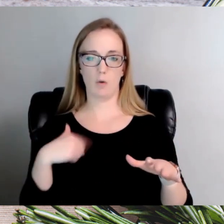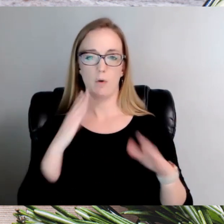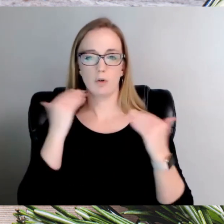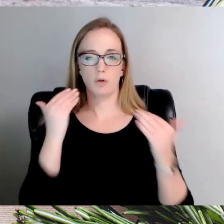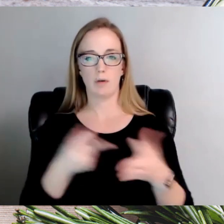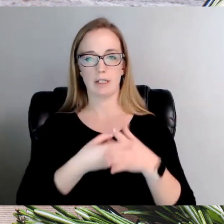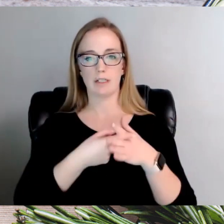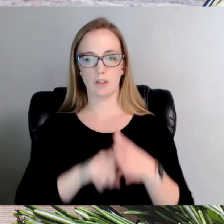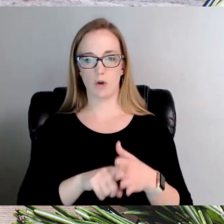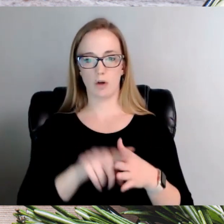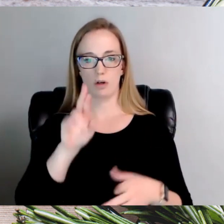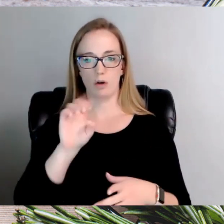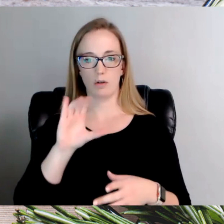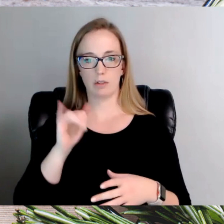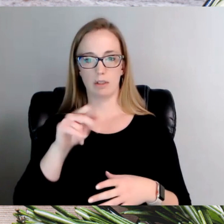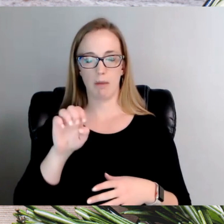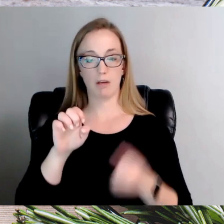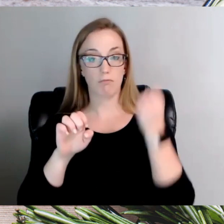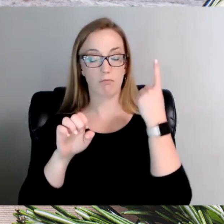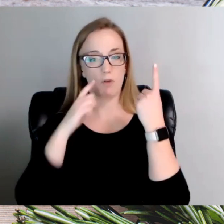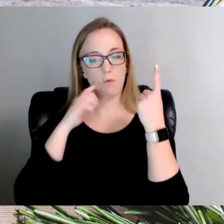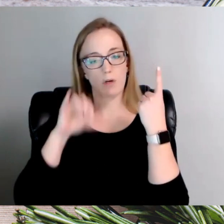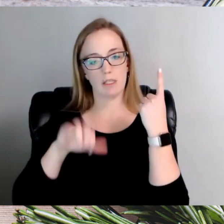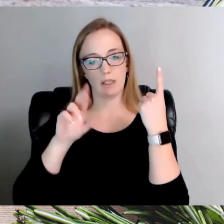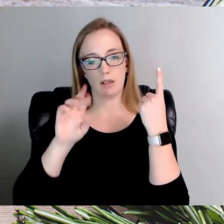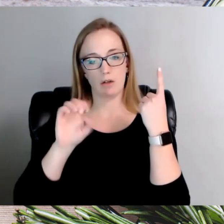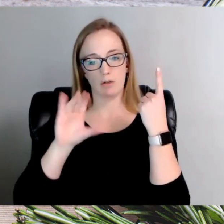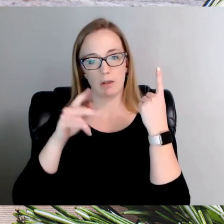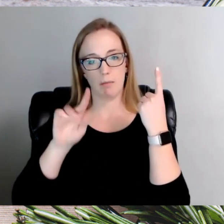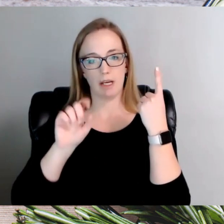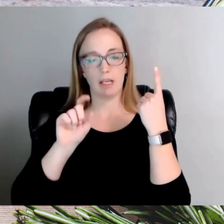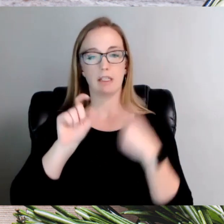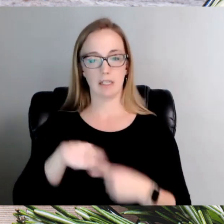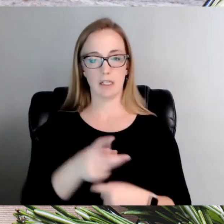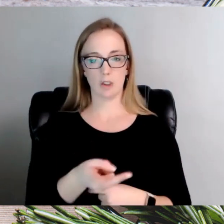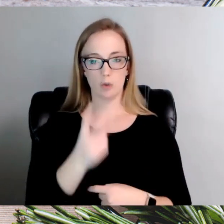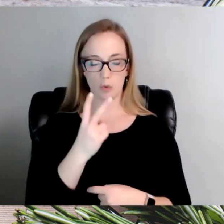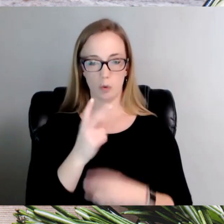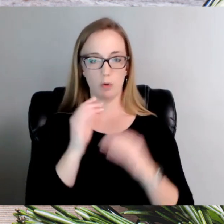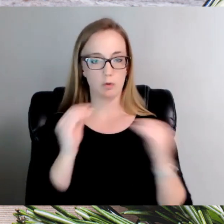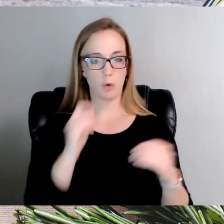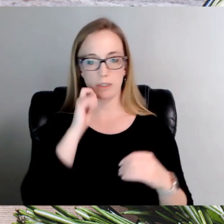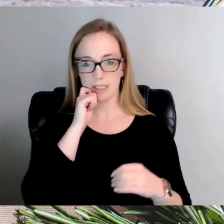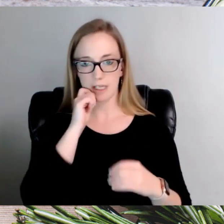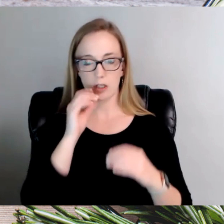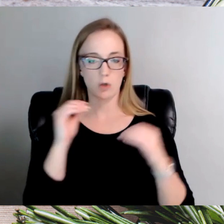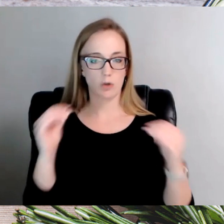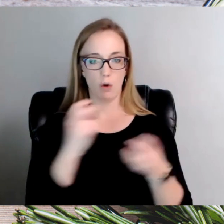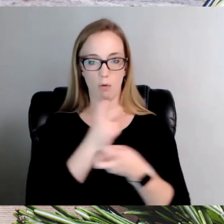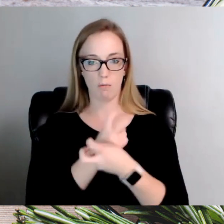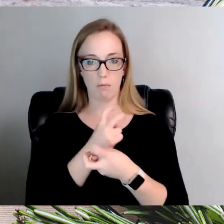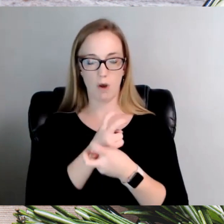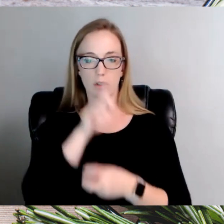recipe. For the recipe, we need 2 skinless, boneless chicken breasts cut into bite-sized